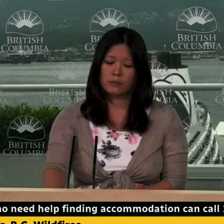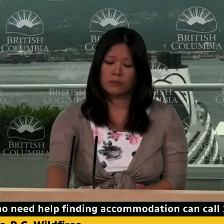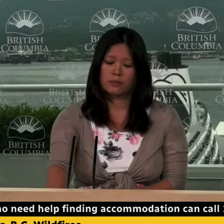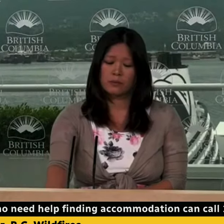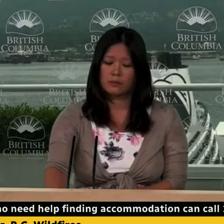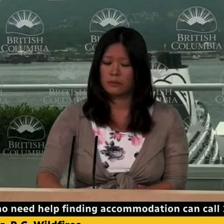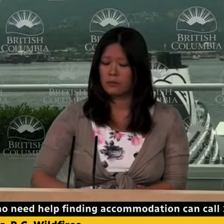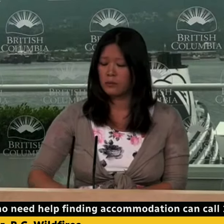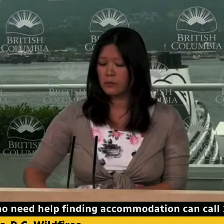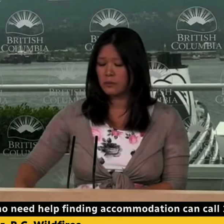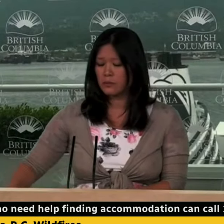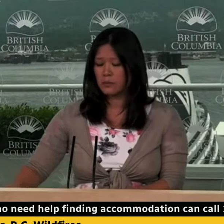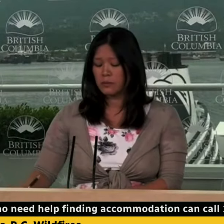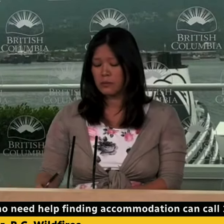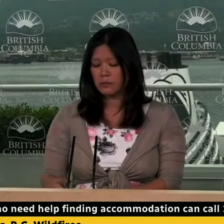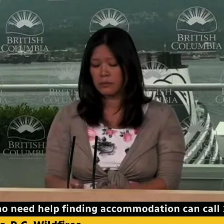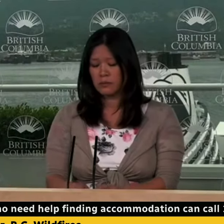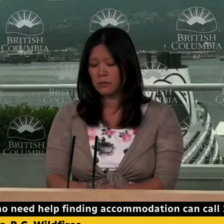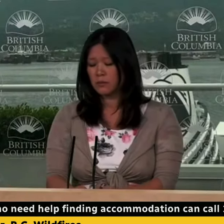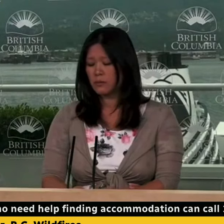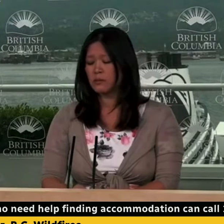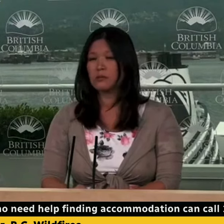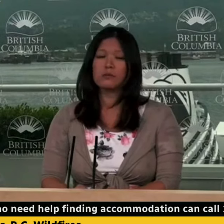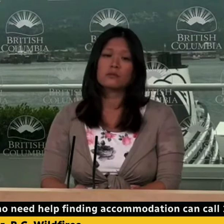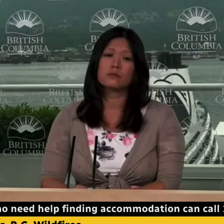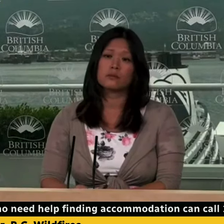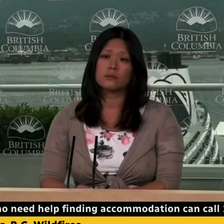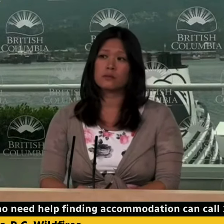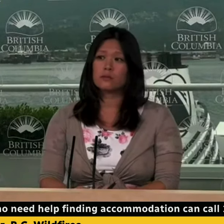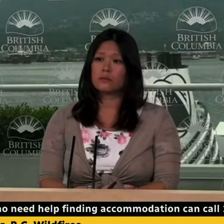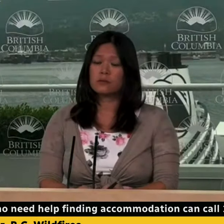Next, we have Katie DeRosa from Vancouver Sun.